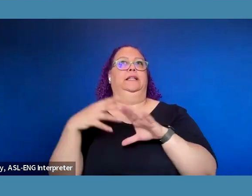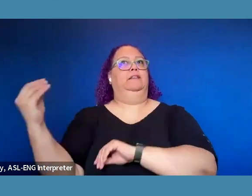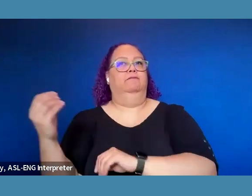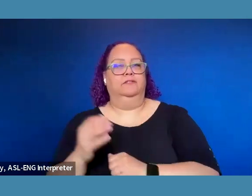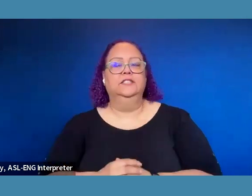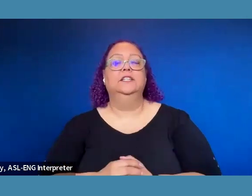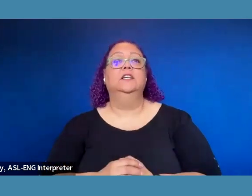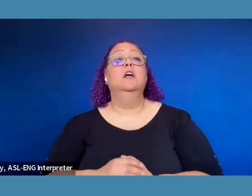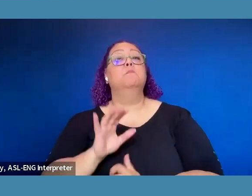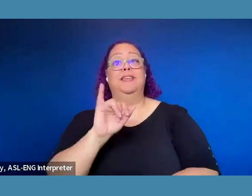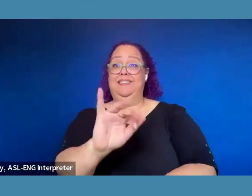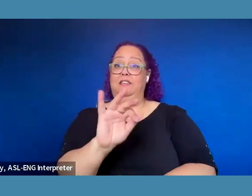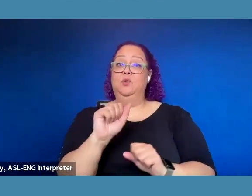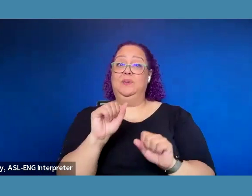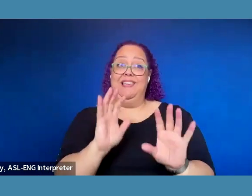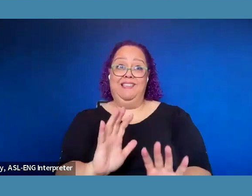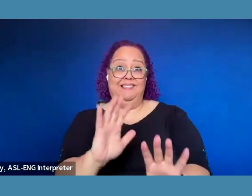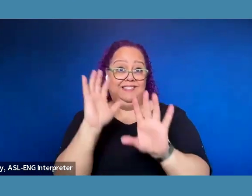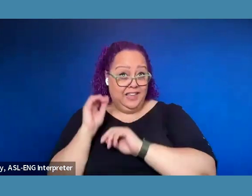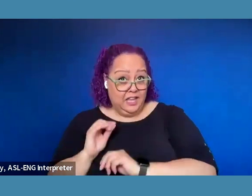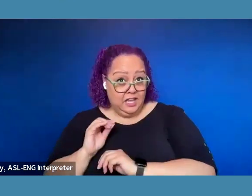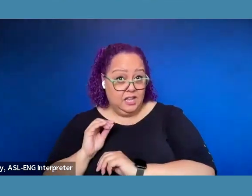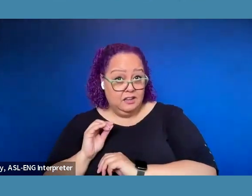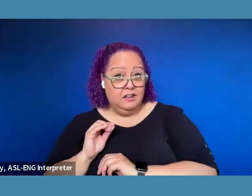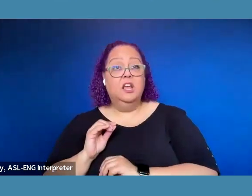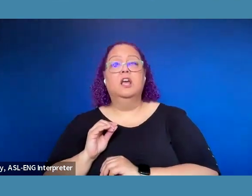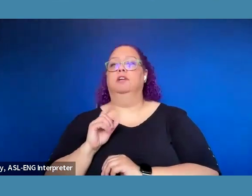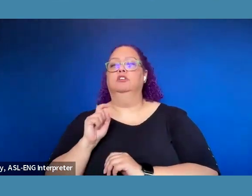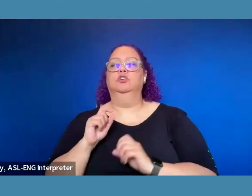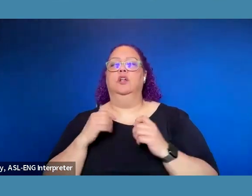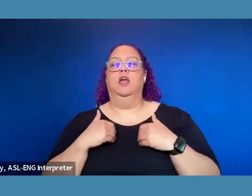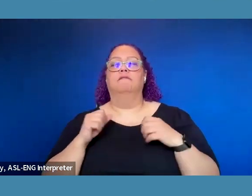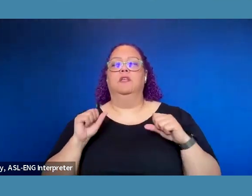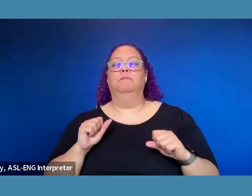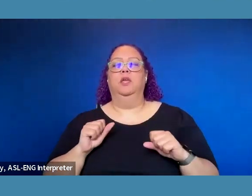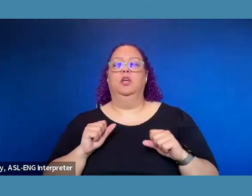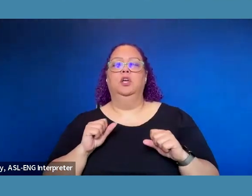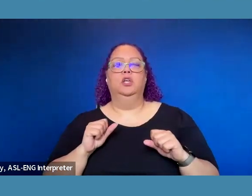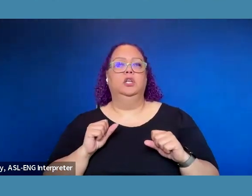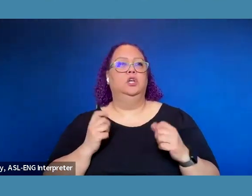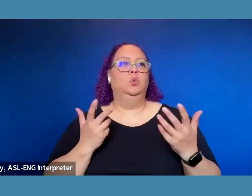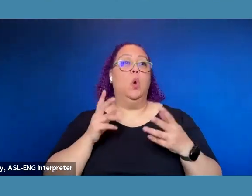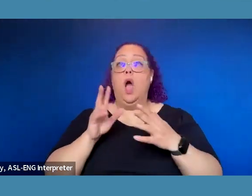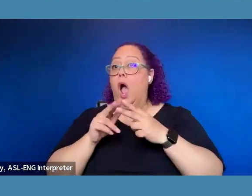you can leave, you should have the ability to do it any way that you want.